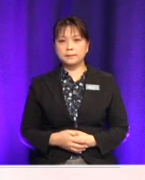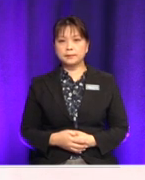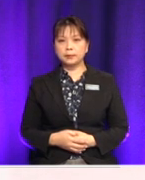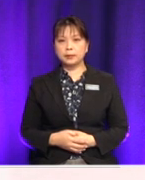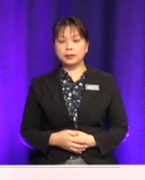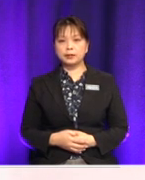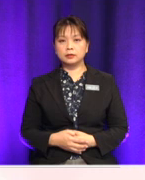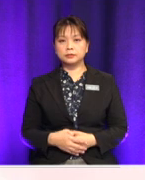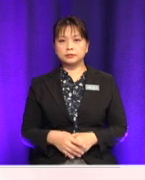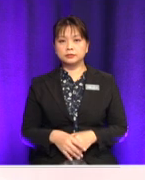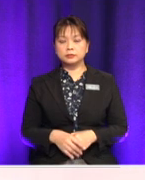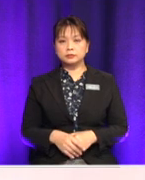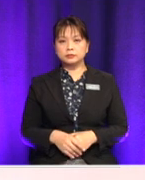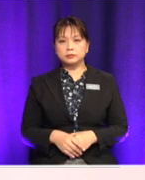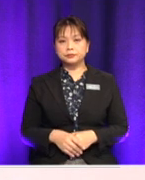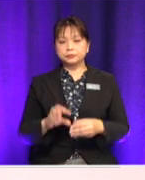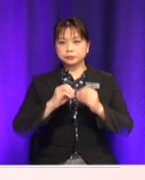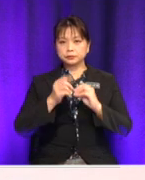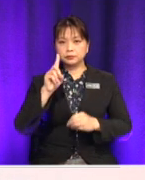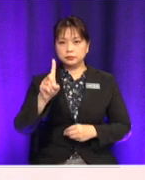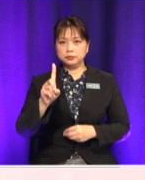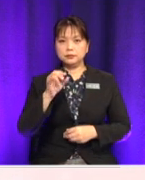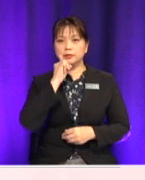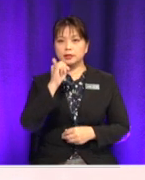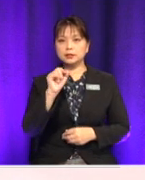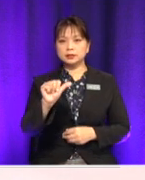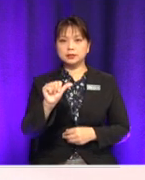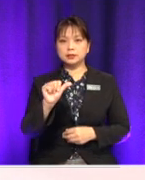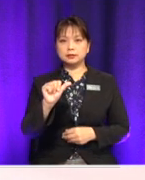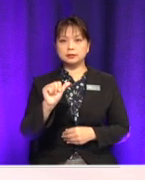answer for number one is A. Okay, why did you choose A, Adam?